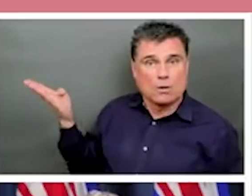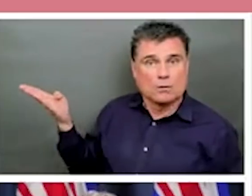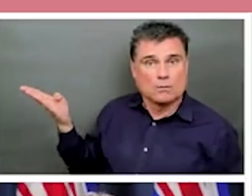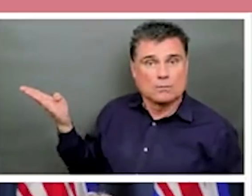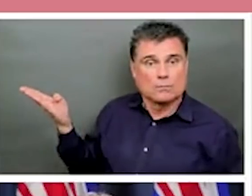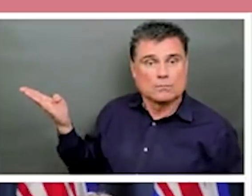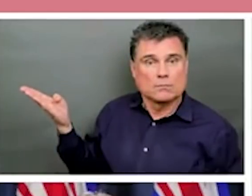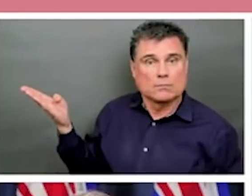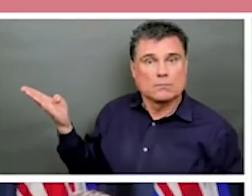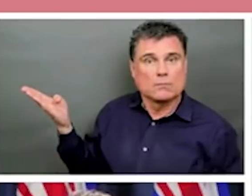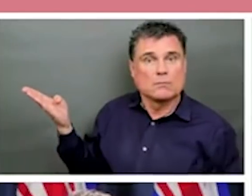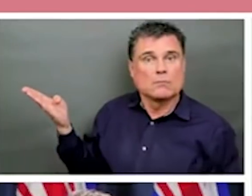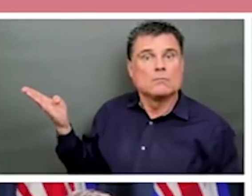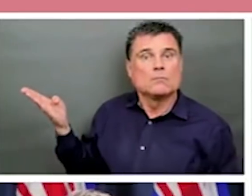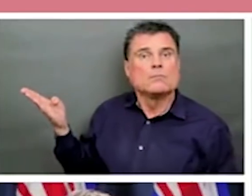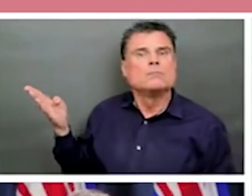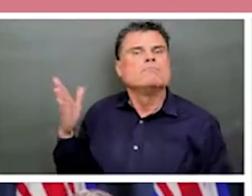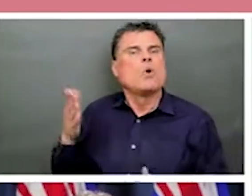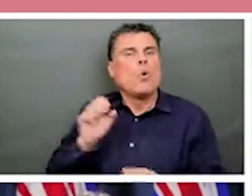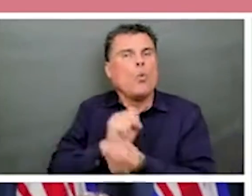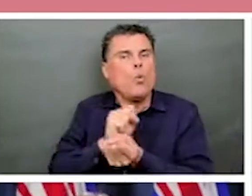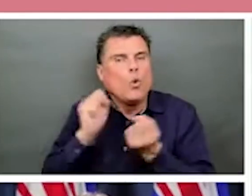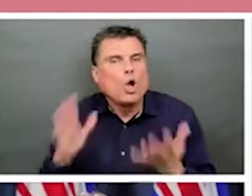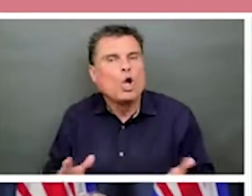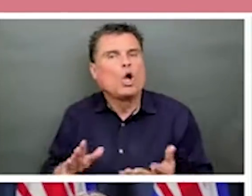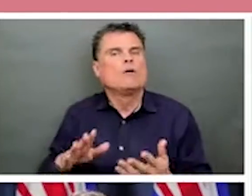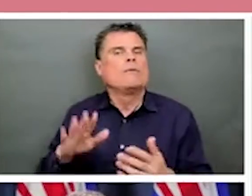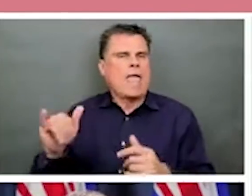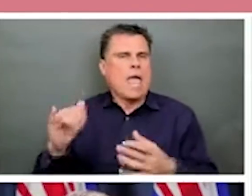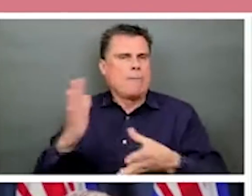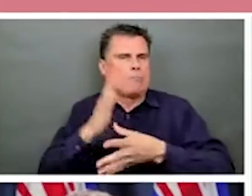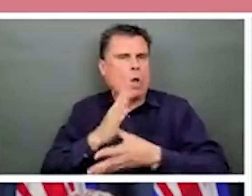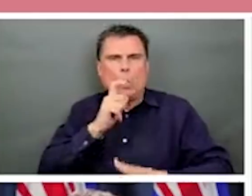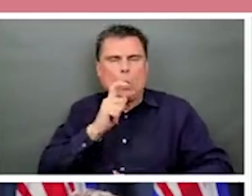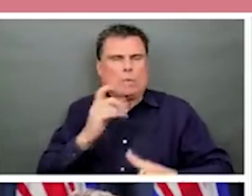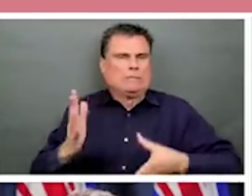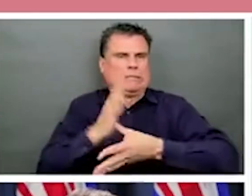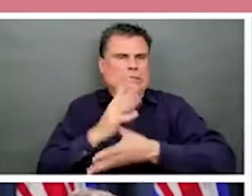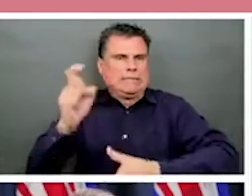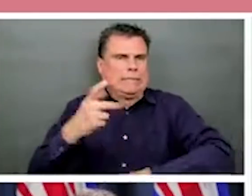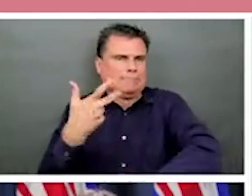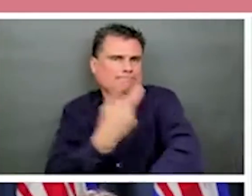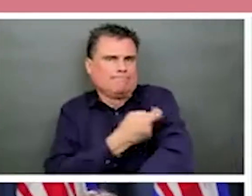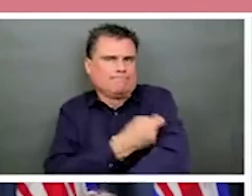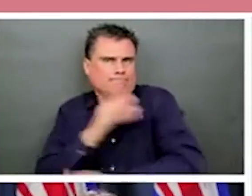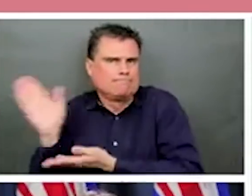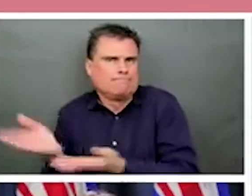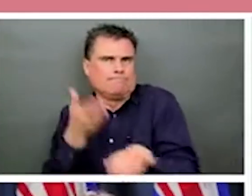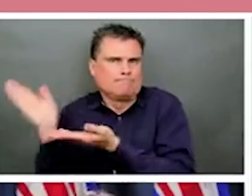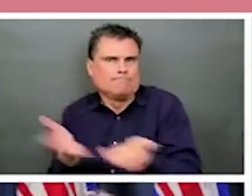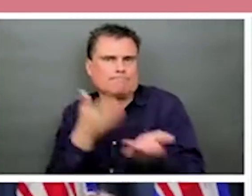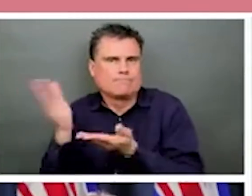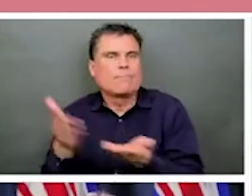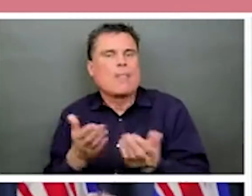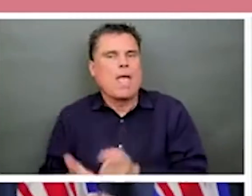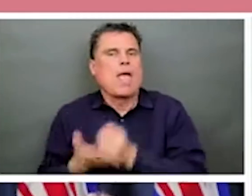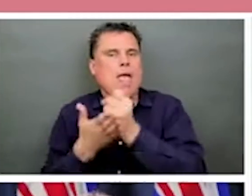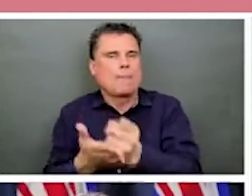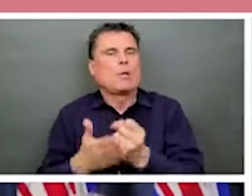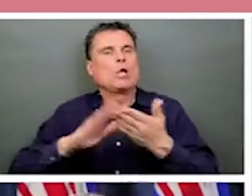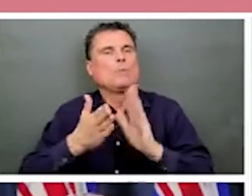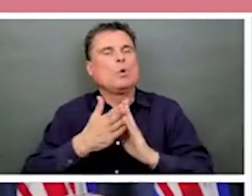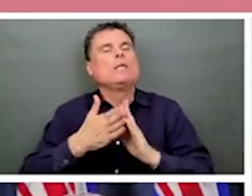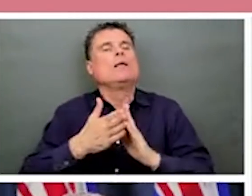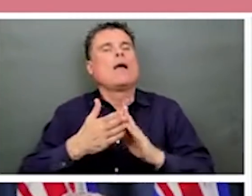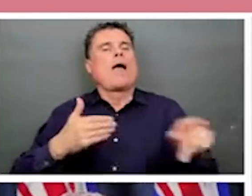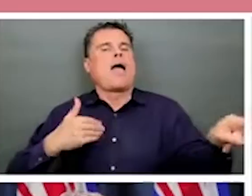worker groups in the AstraZeneca COVID-Shield program who will also contribute to the protection of our